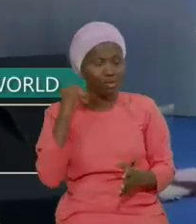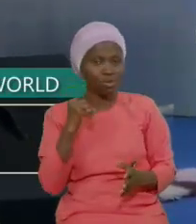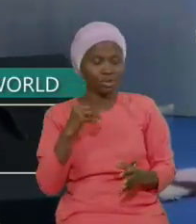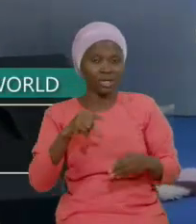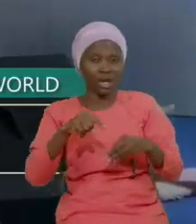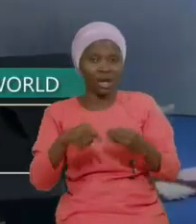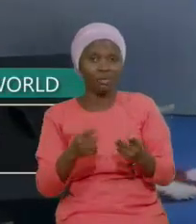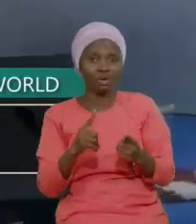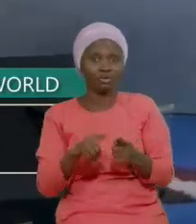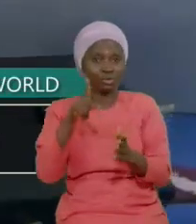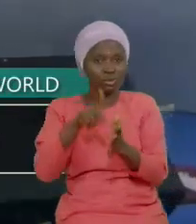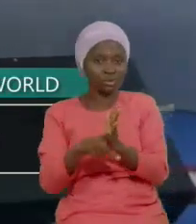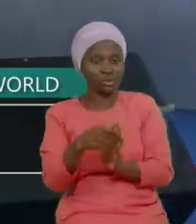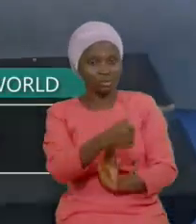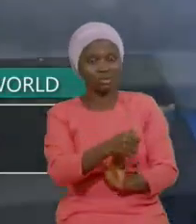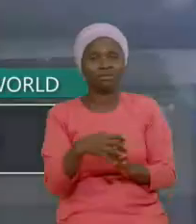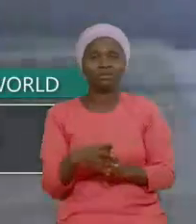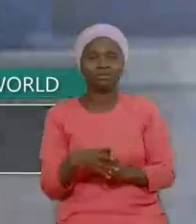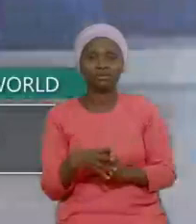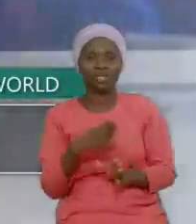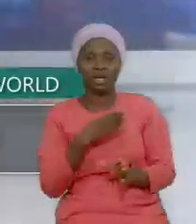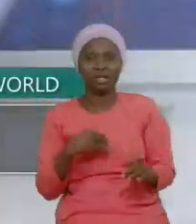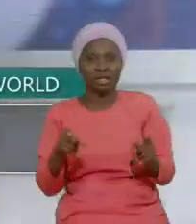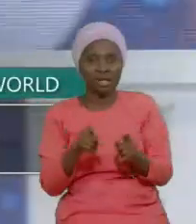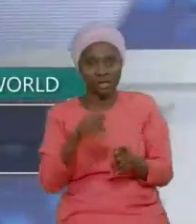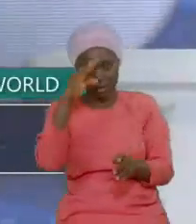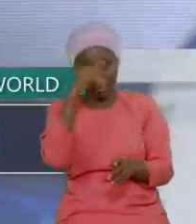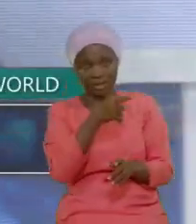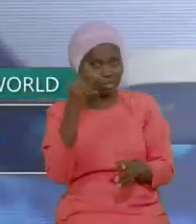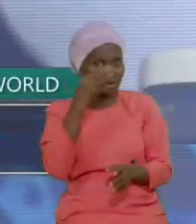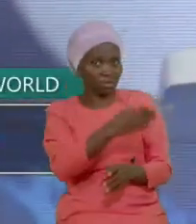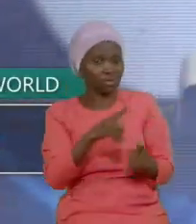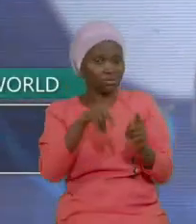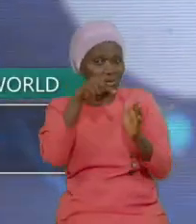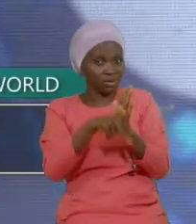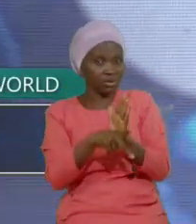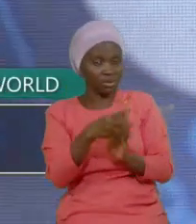suicide. And as he was there to commit suicide,